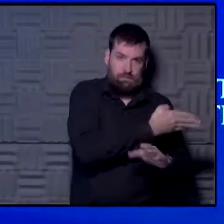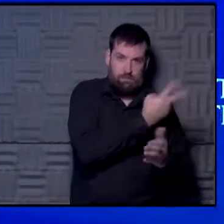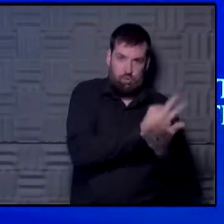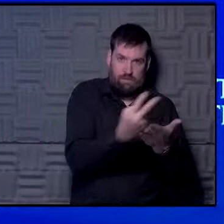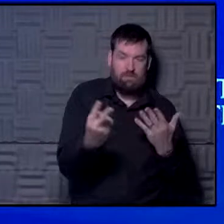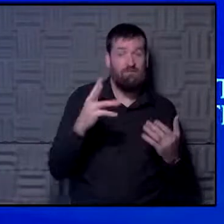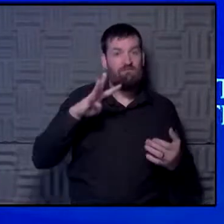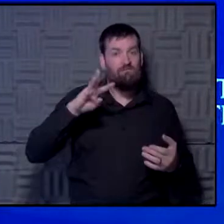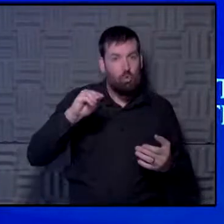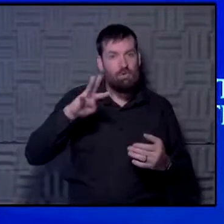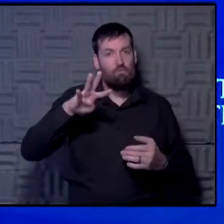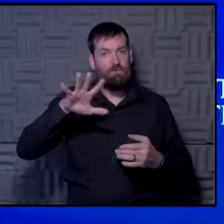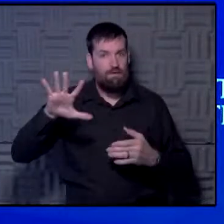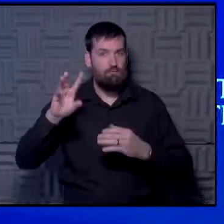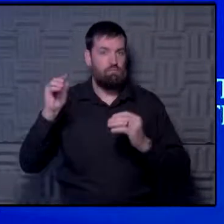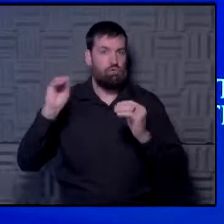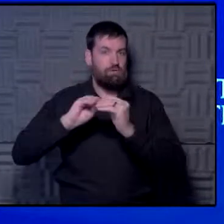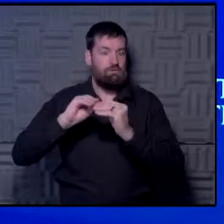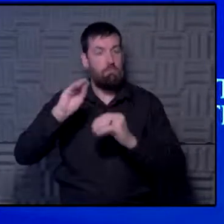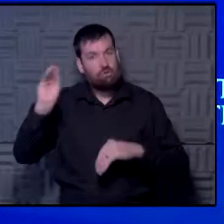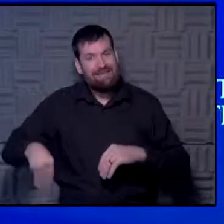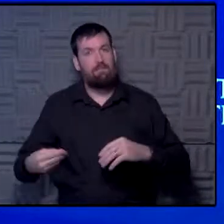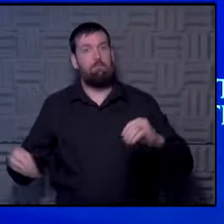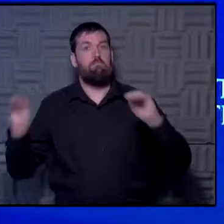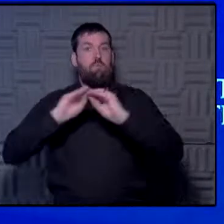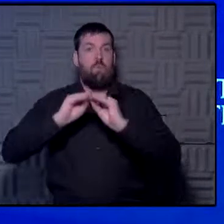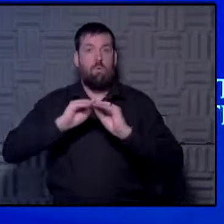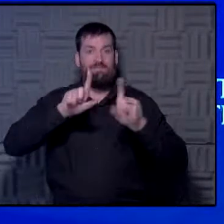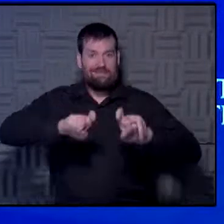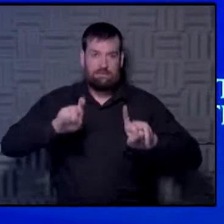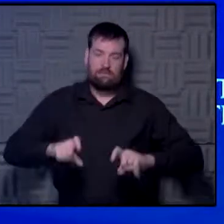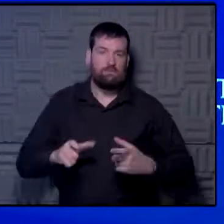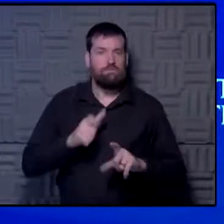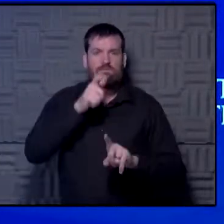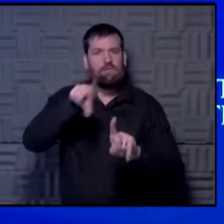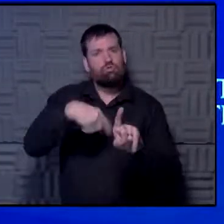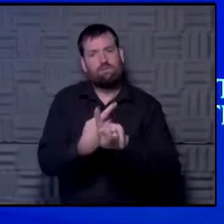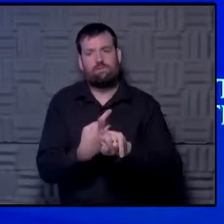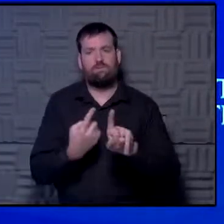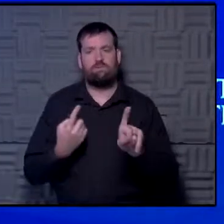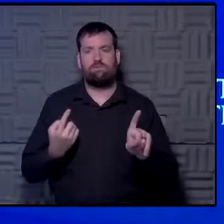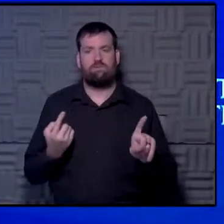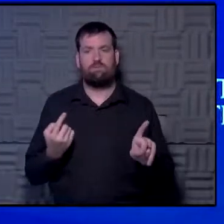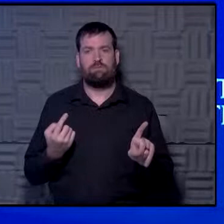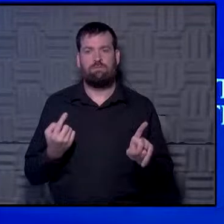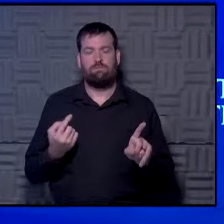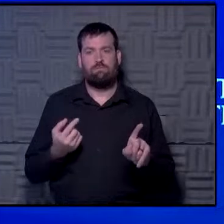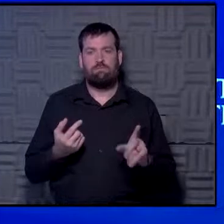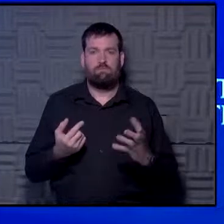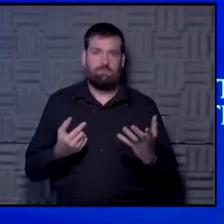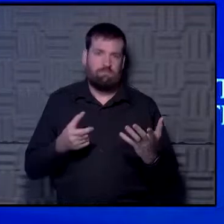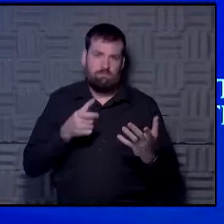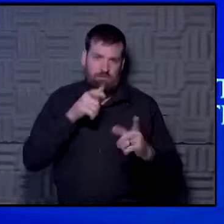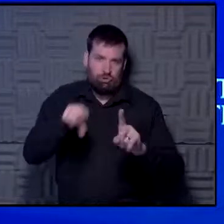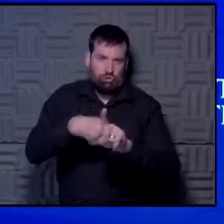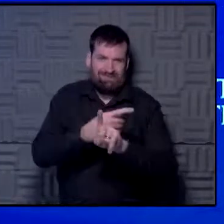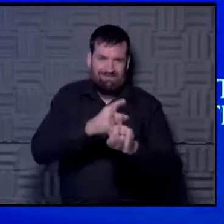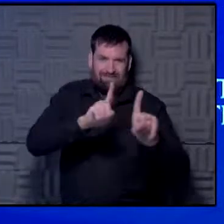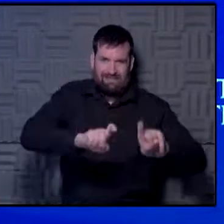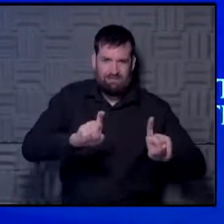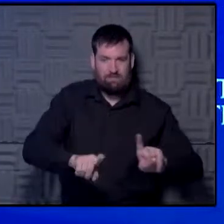more people that are testing positive for the coronavirus. And it's not just a question of, it's not just a question of